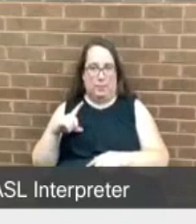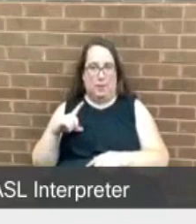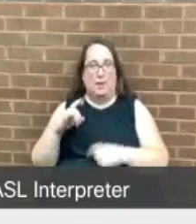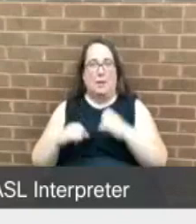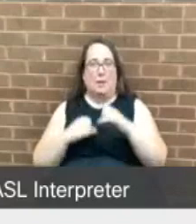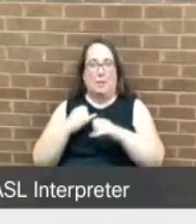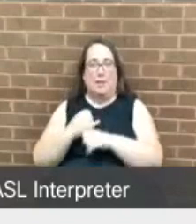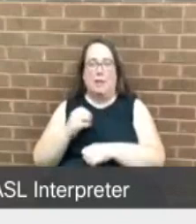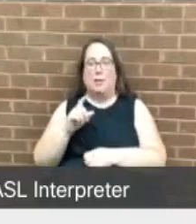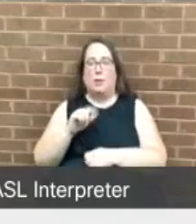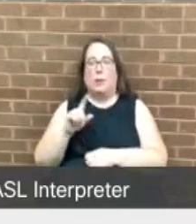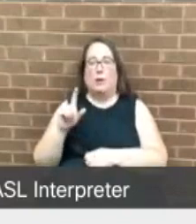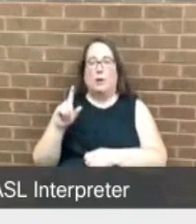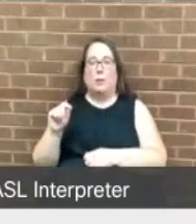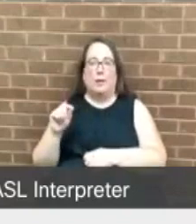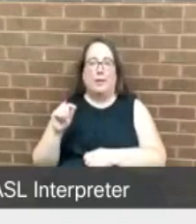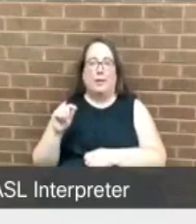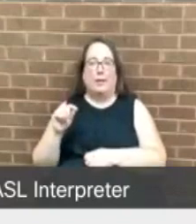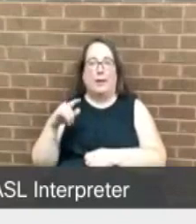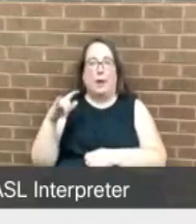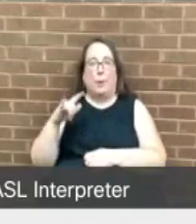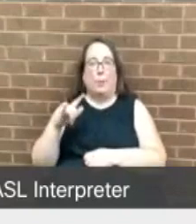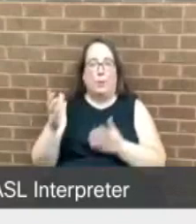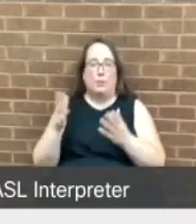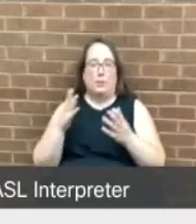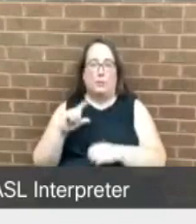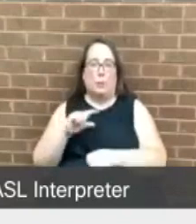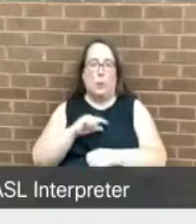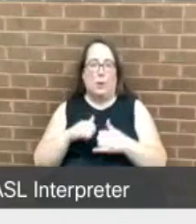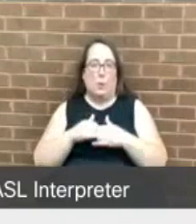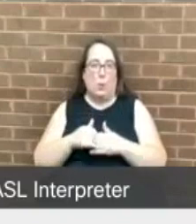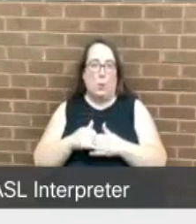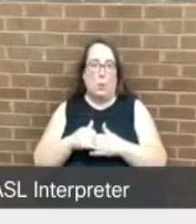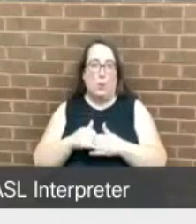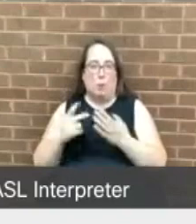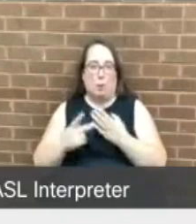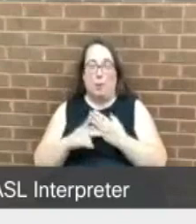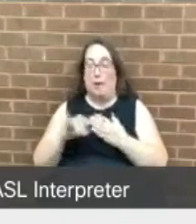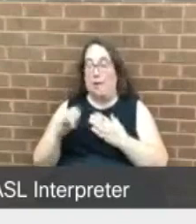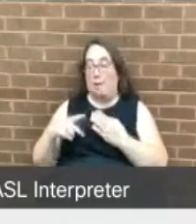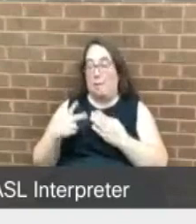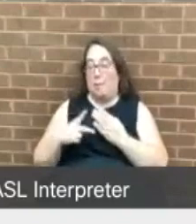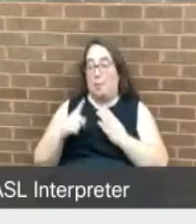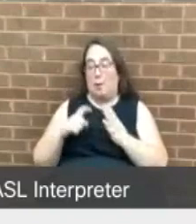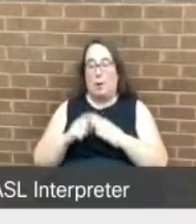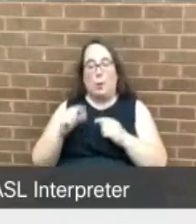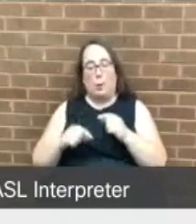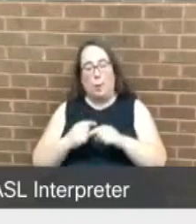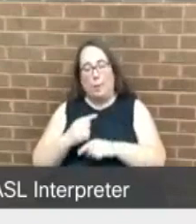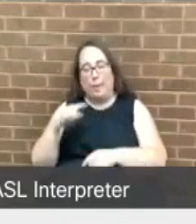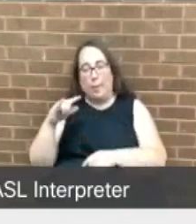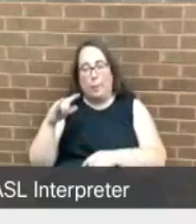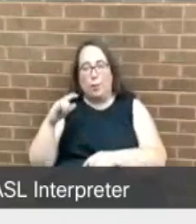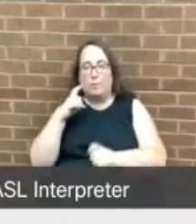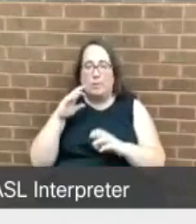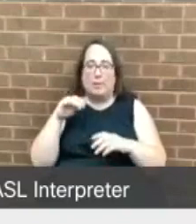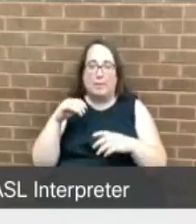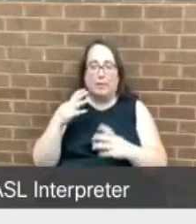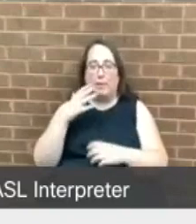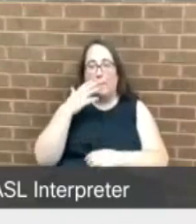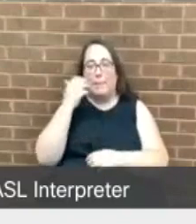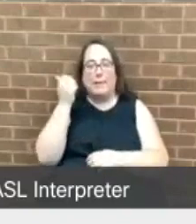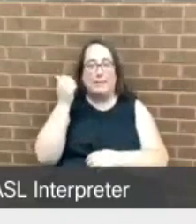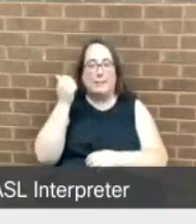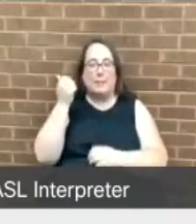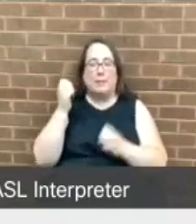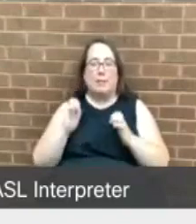Airport Service Quality Awards Program. This ASQ program recognizes global airports for delivery of best